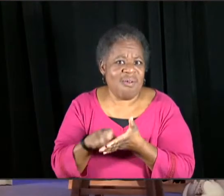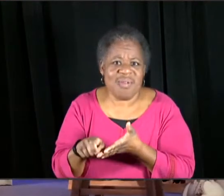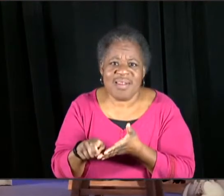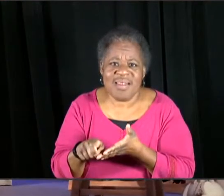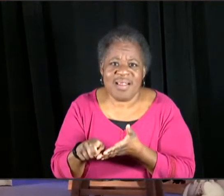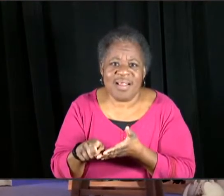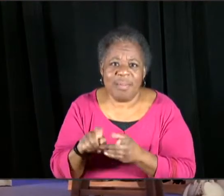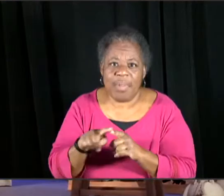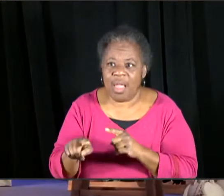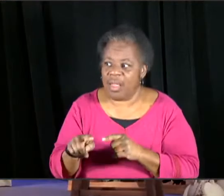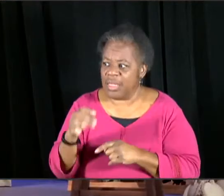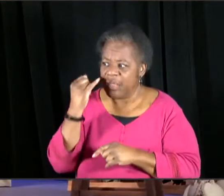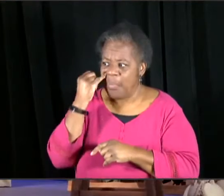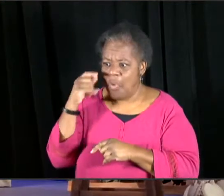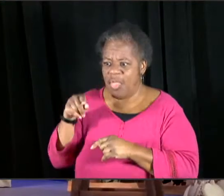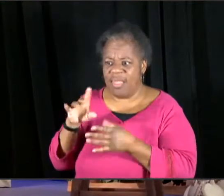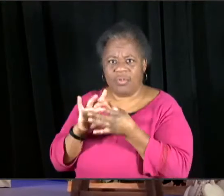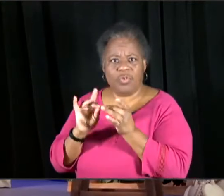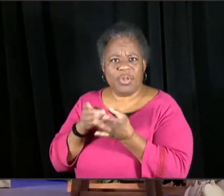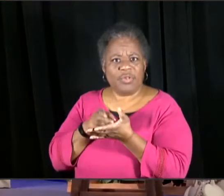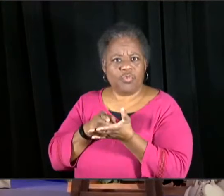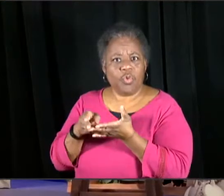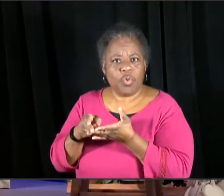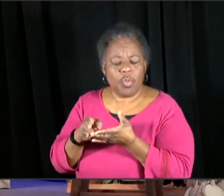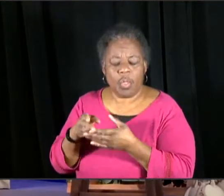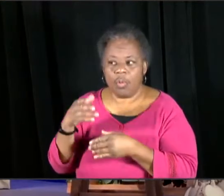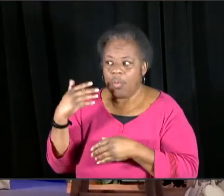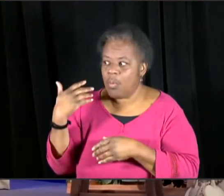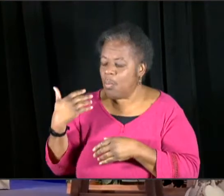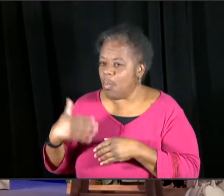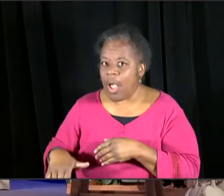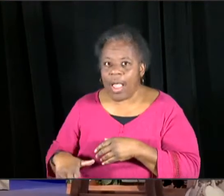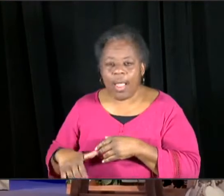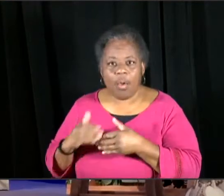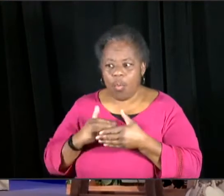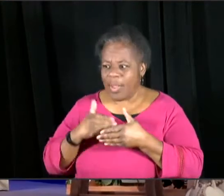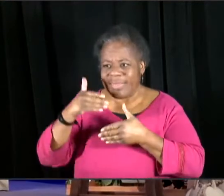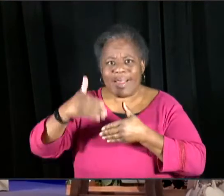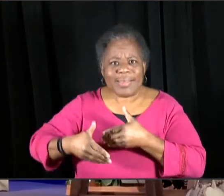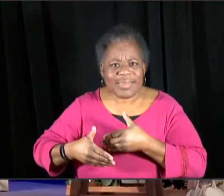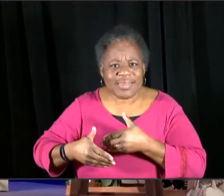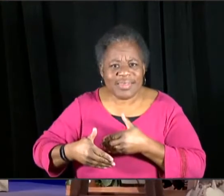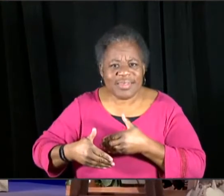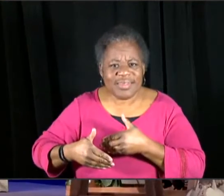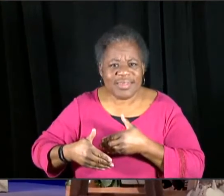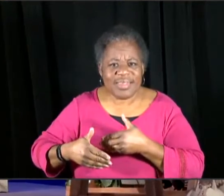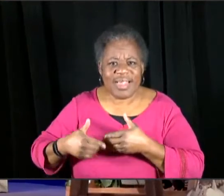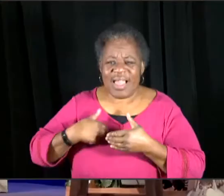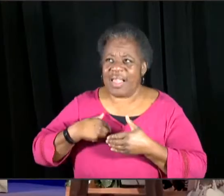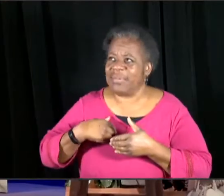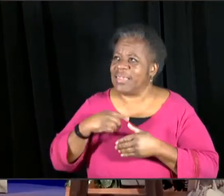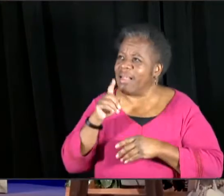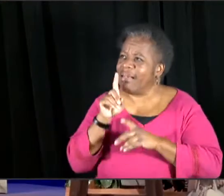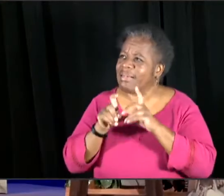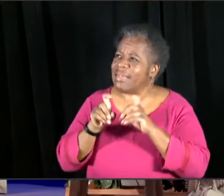But if it were true, well, what then? What next? That's what I was asking myself.